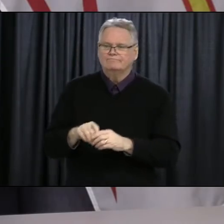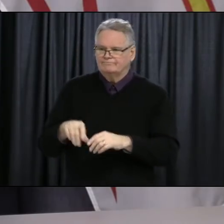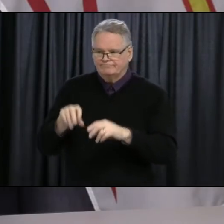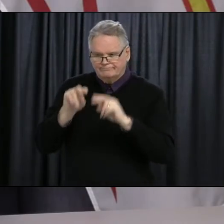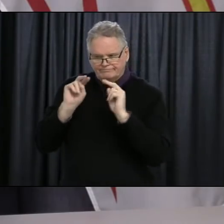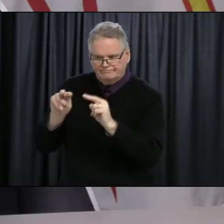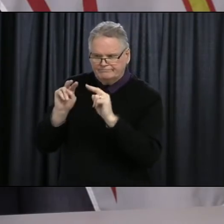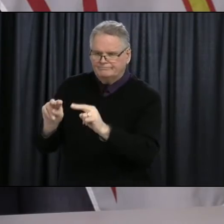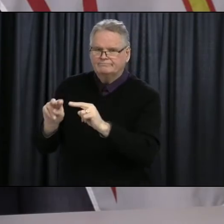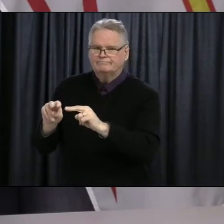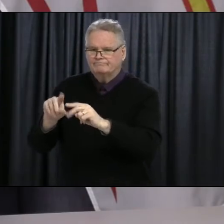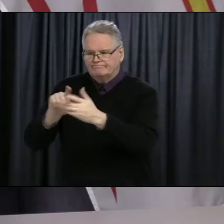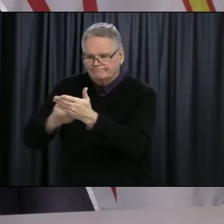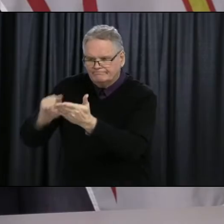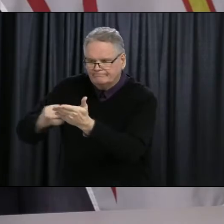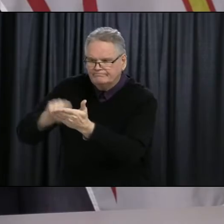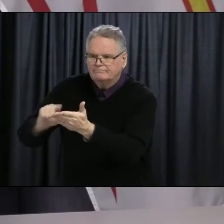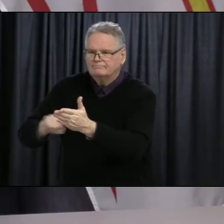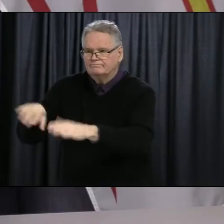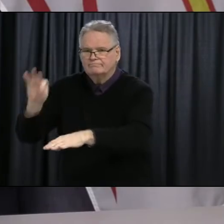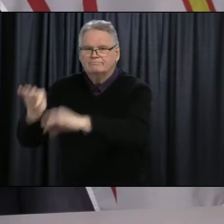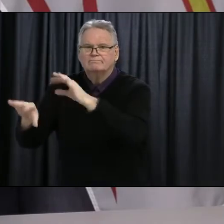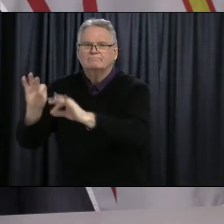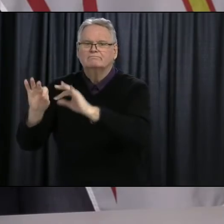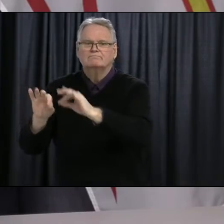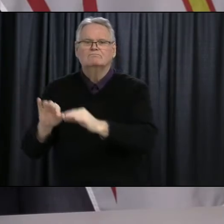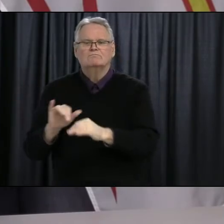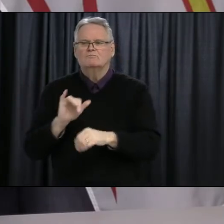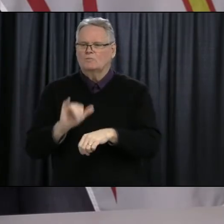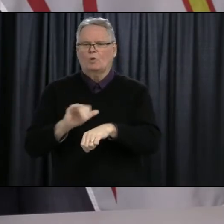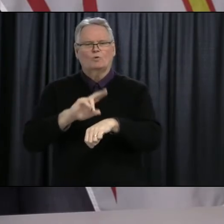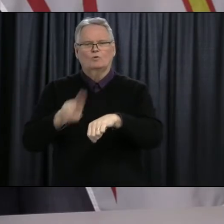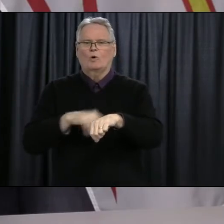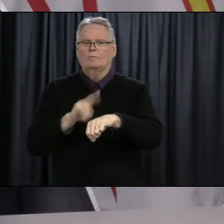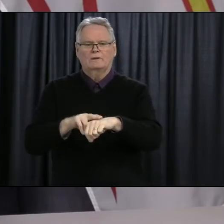be part of the routine contact tracing process.